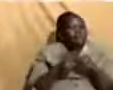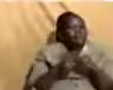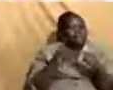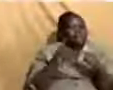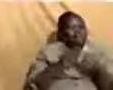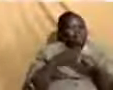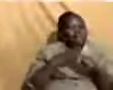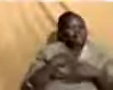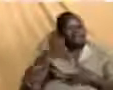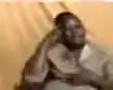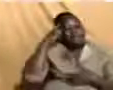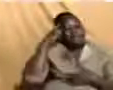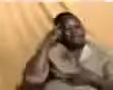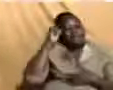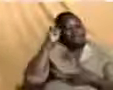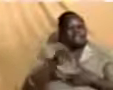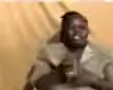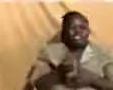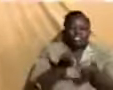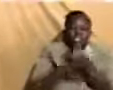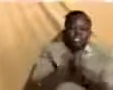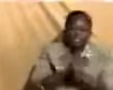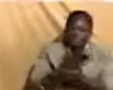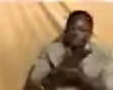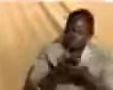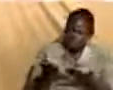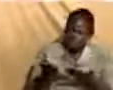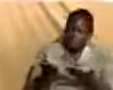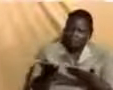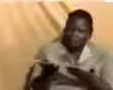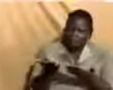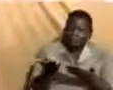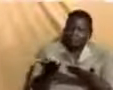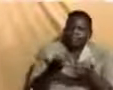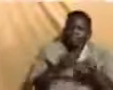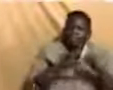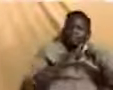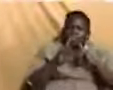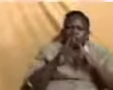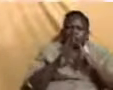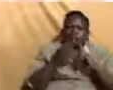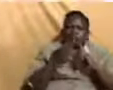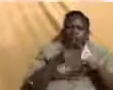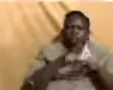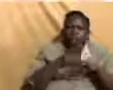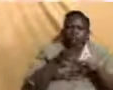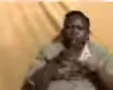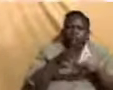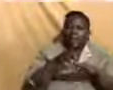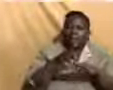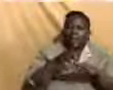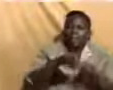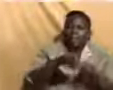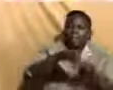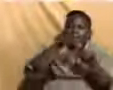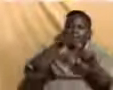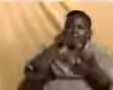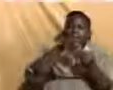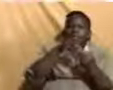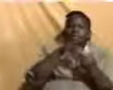But I think we need to reset something which was even mentioned by the AG's team and others who spoke in that particular regard, which